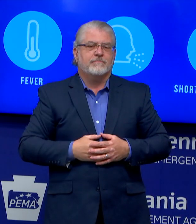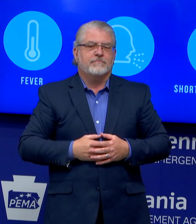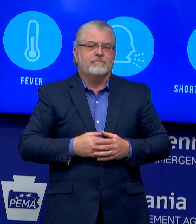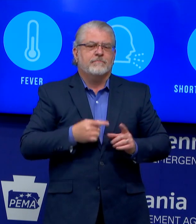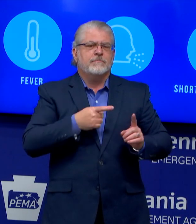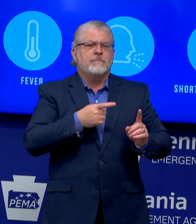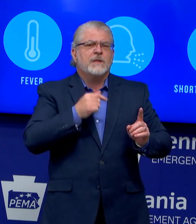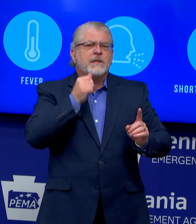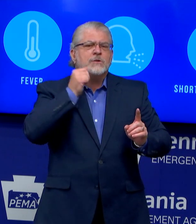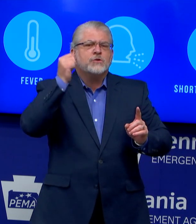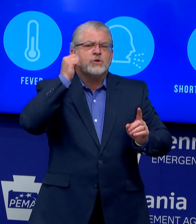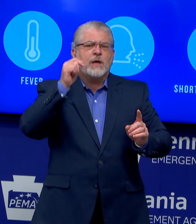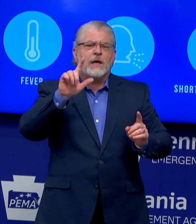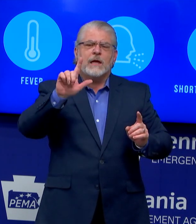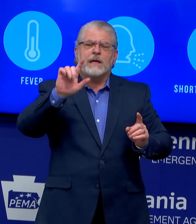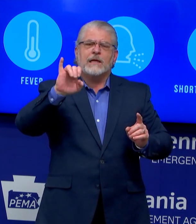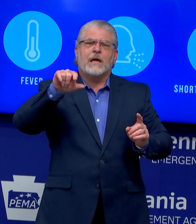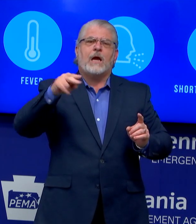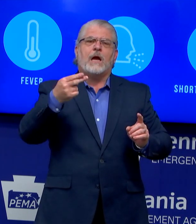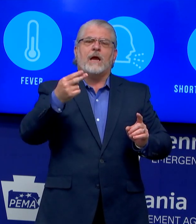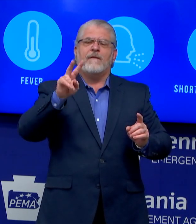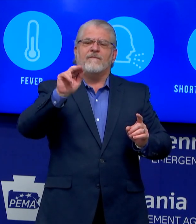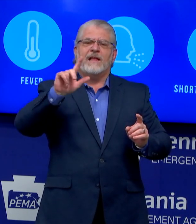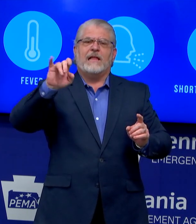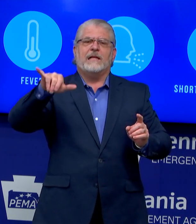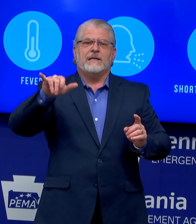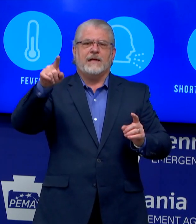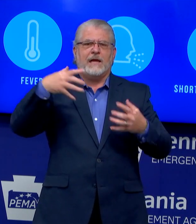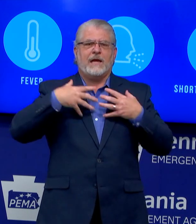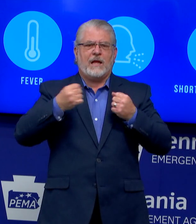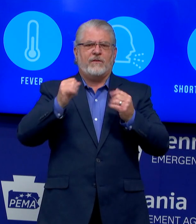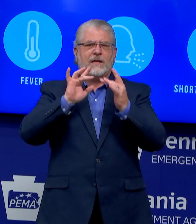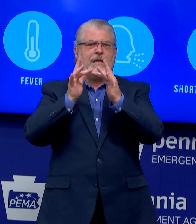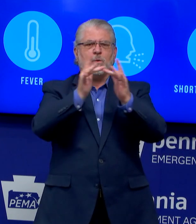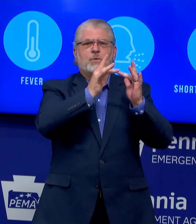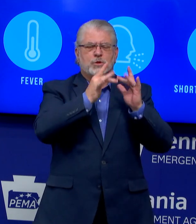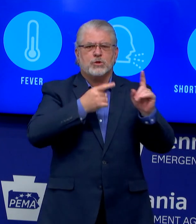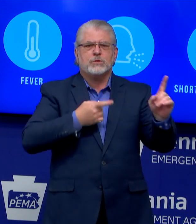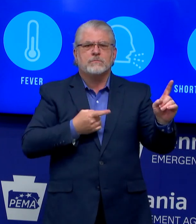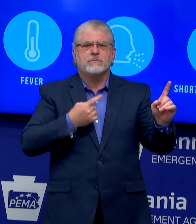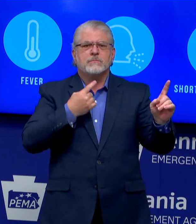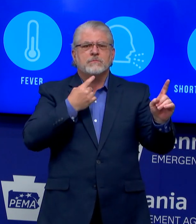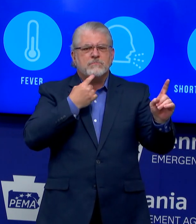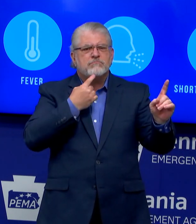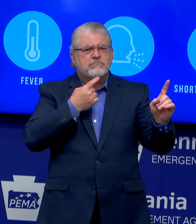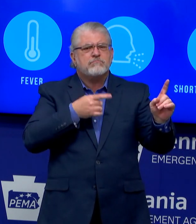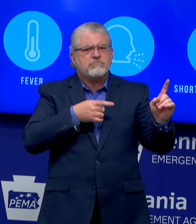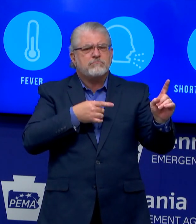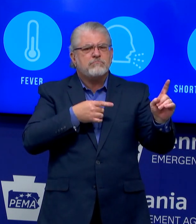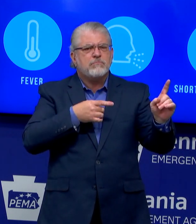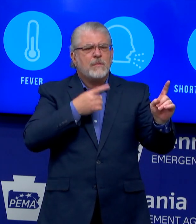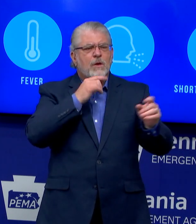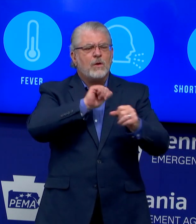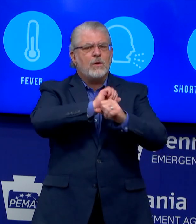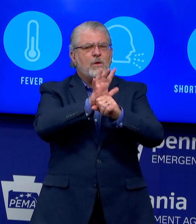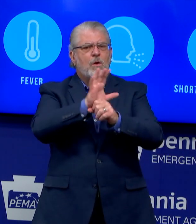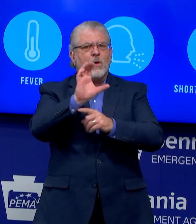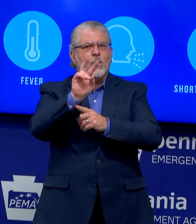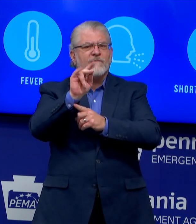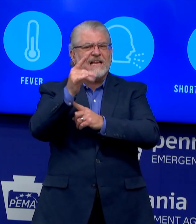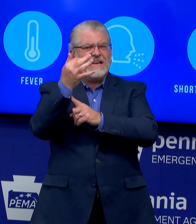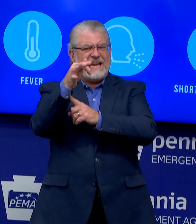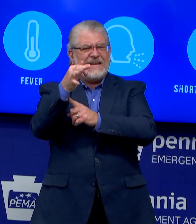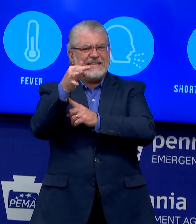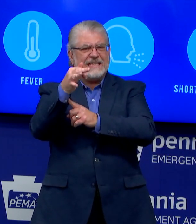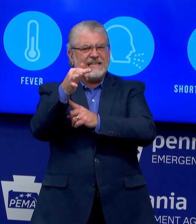shortage of testing supplies as a main factor in its decision to administer COVID-19 to people most at risk from the